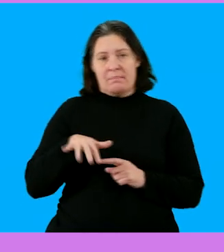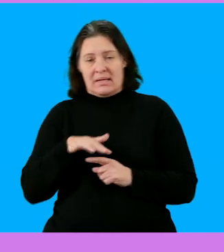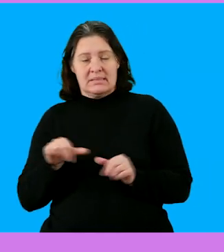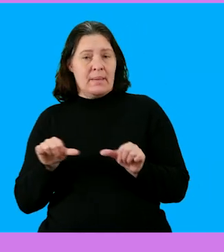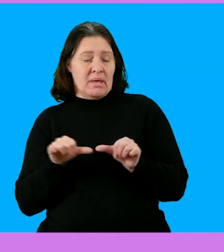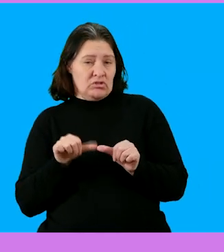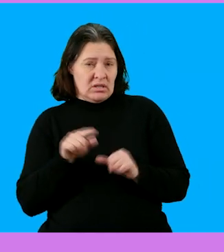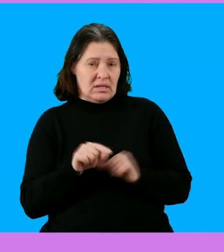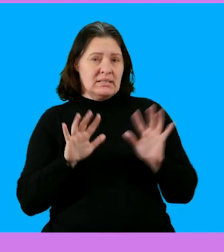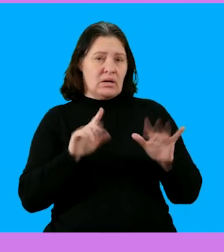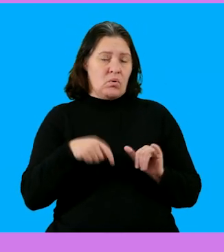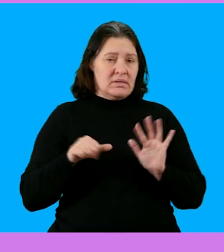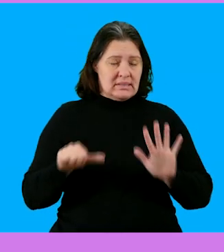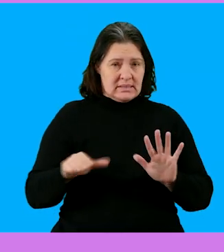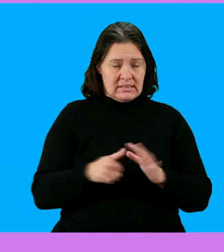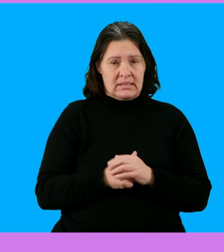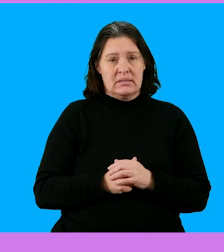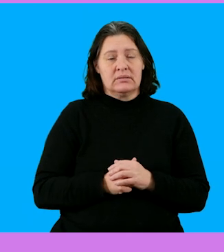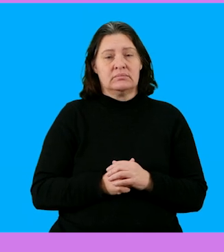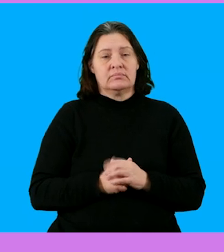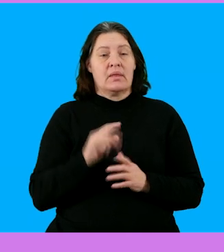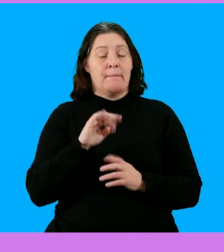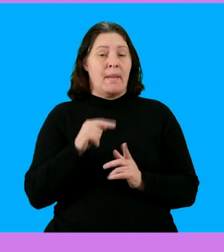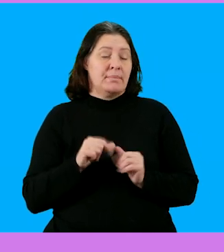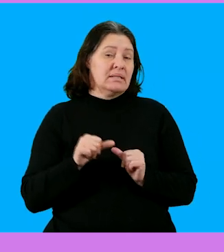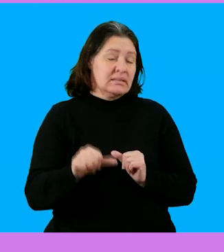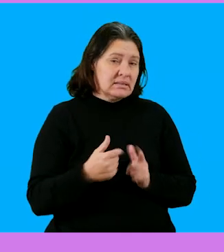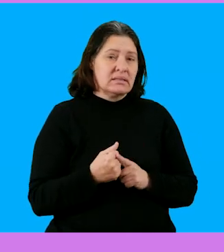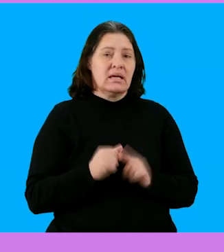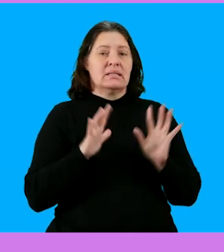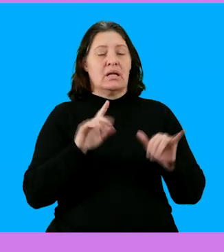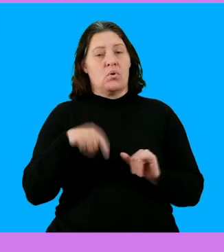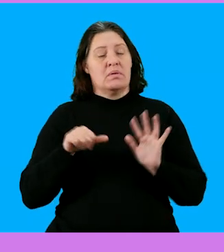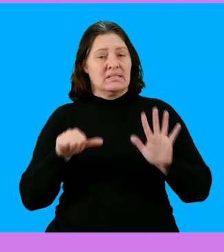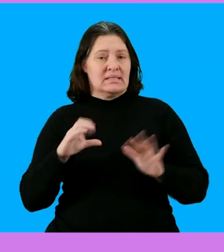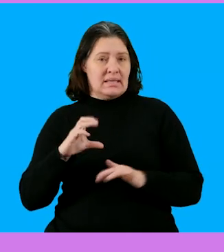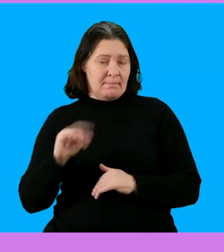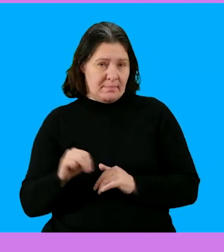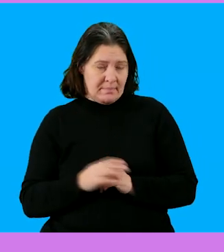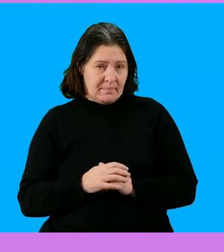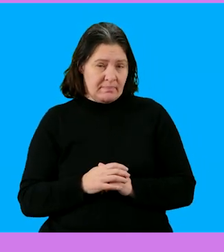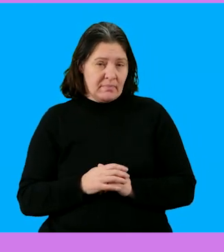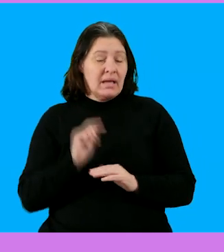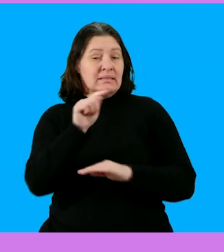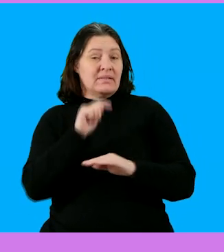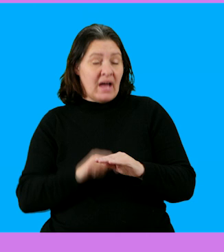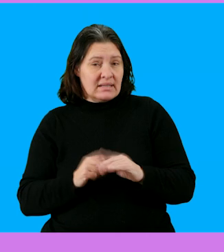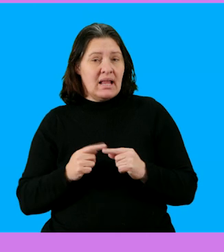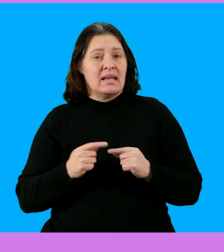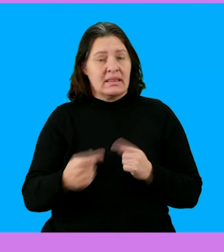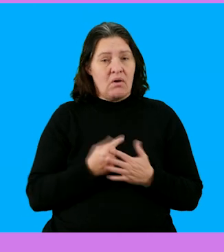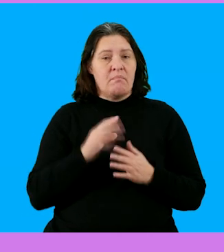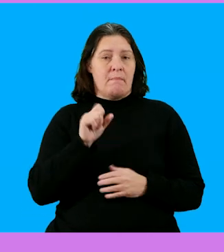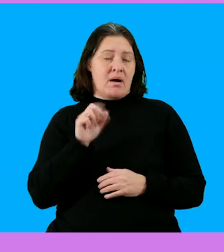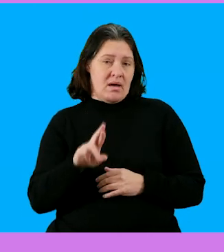distance, my 10.6. So map distance, basically 10.6 centimeters. And I'll divide it by the length of my